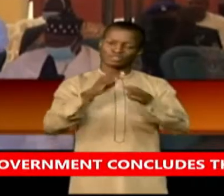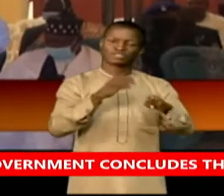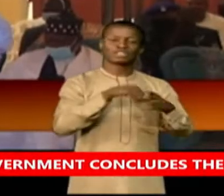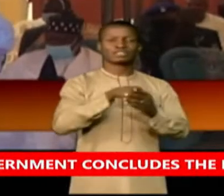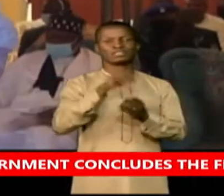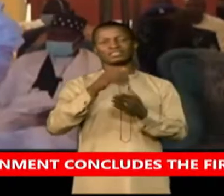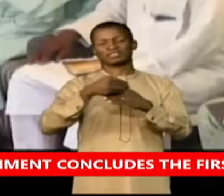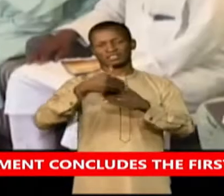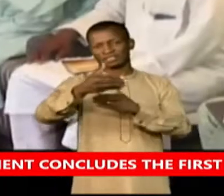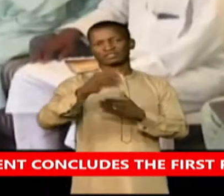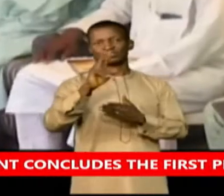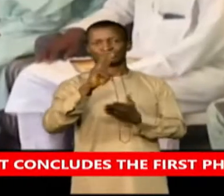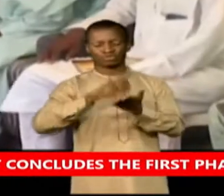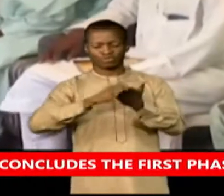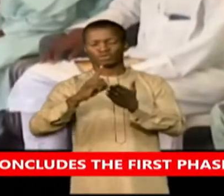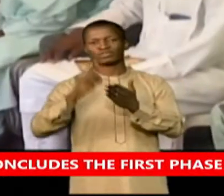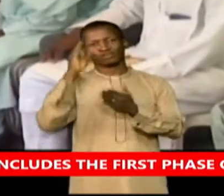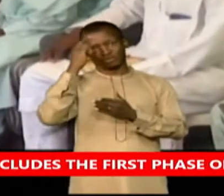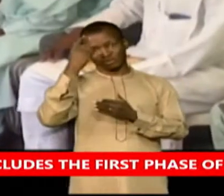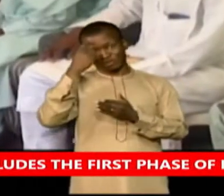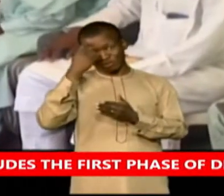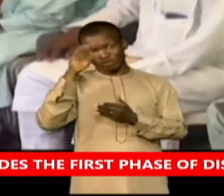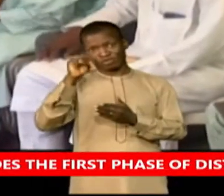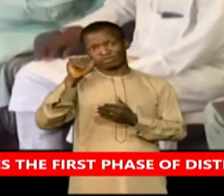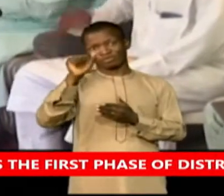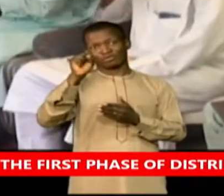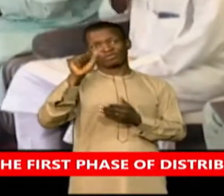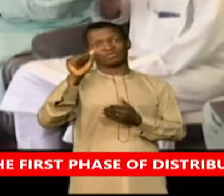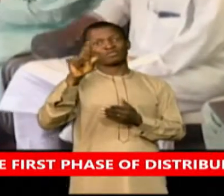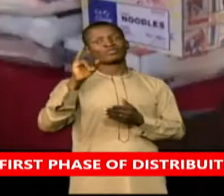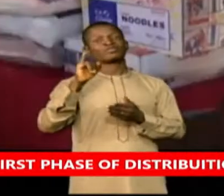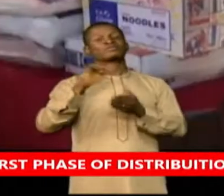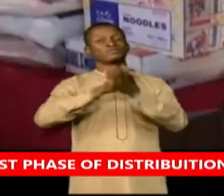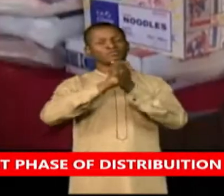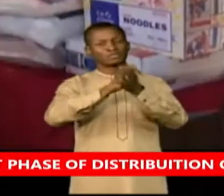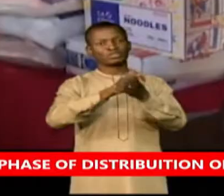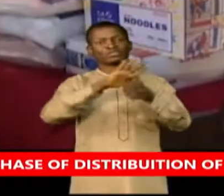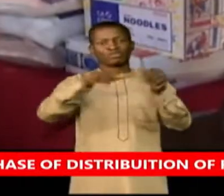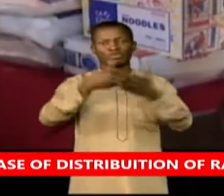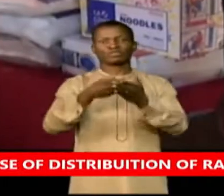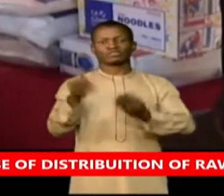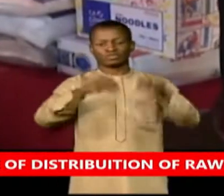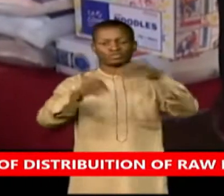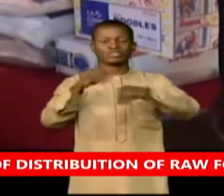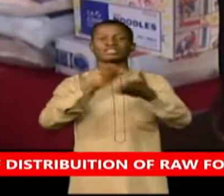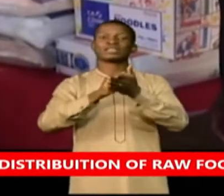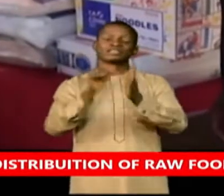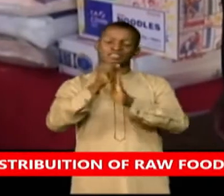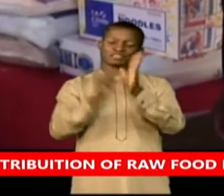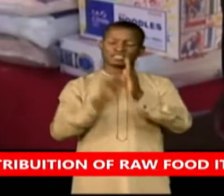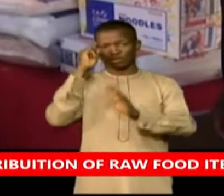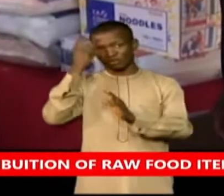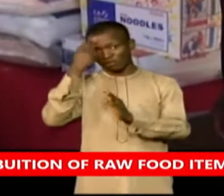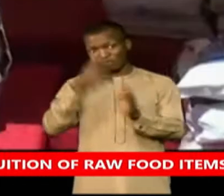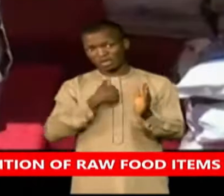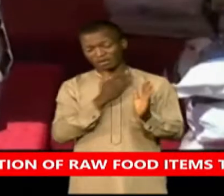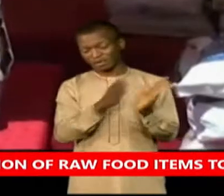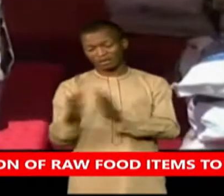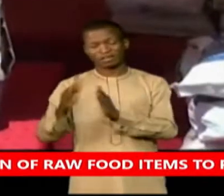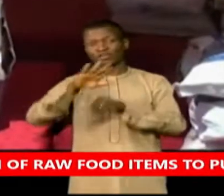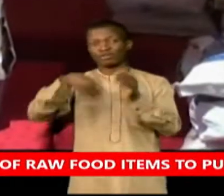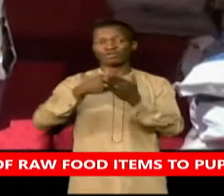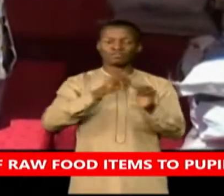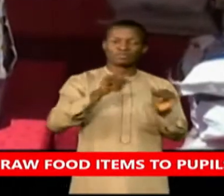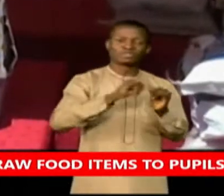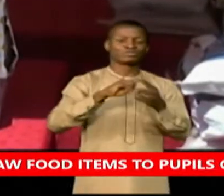weeks. Governor Aminu Bello Masari expressed appreciation for the donation, saying that the state government has put in place effective measures to curtail